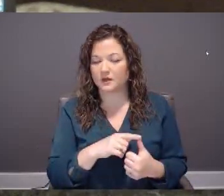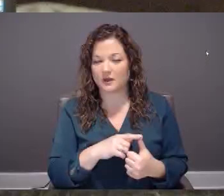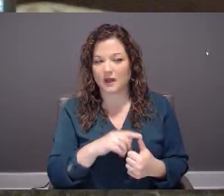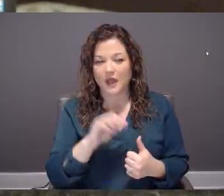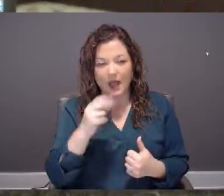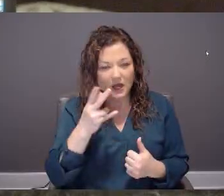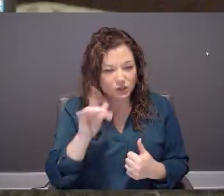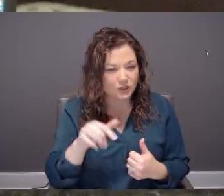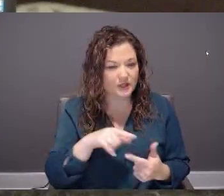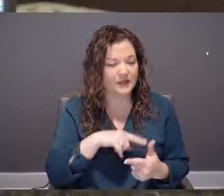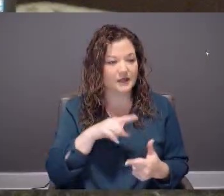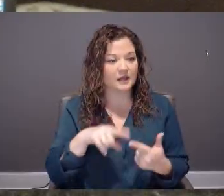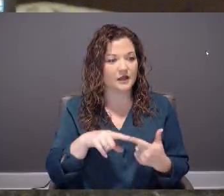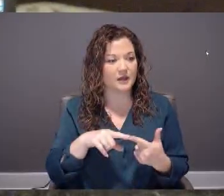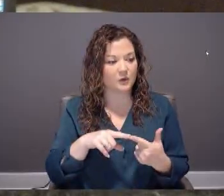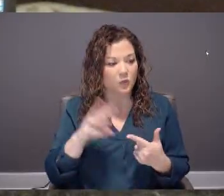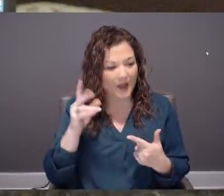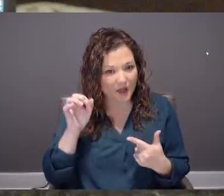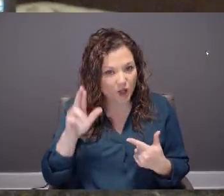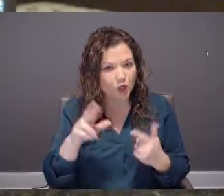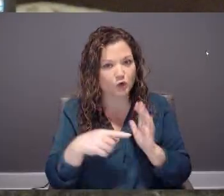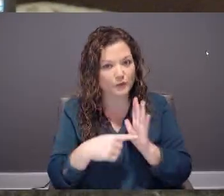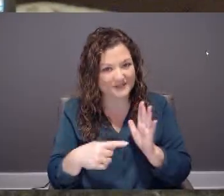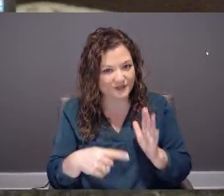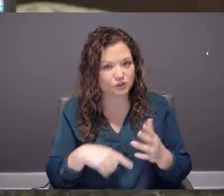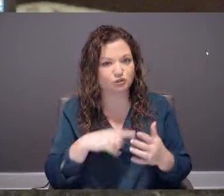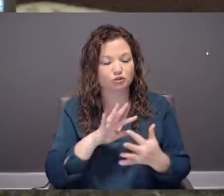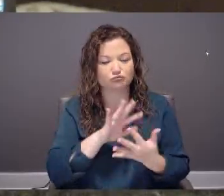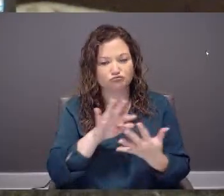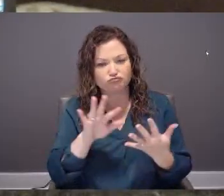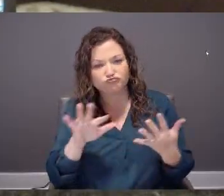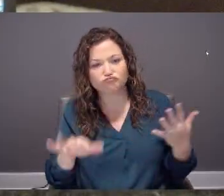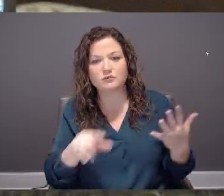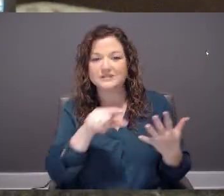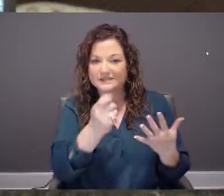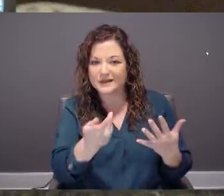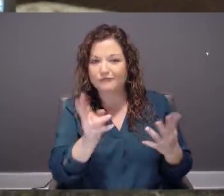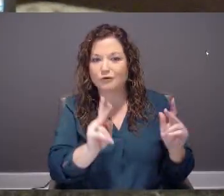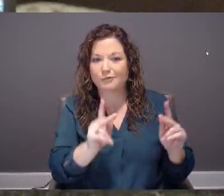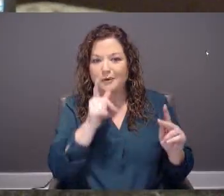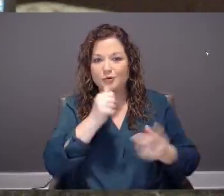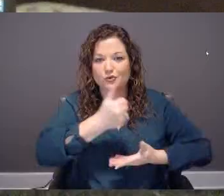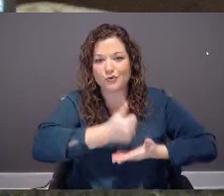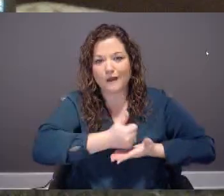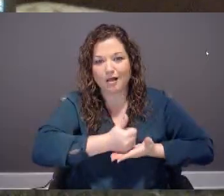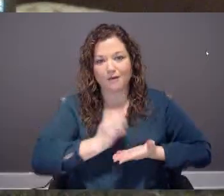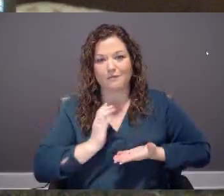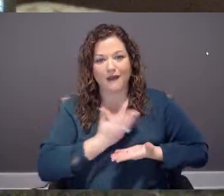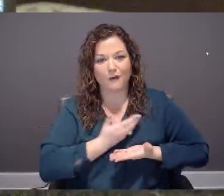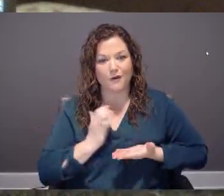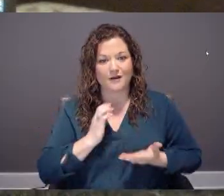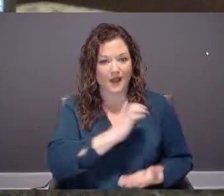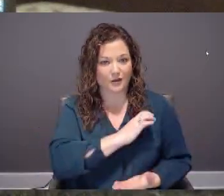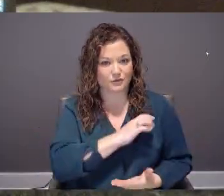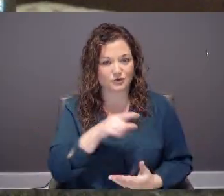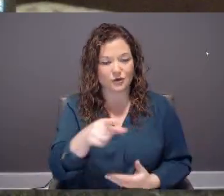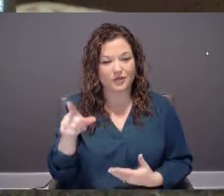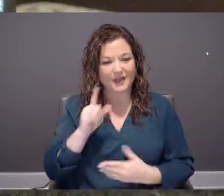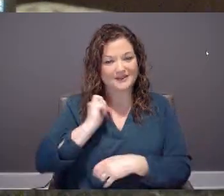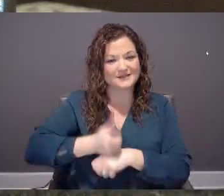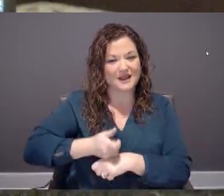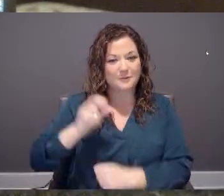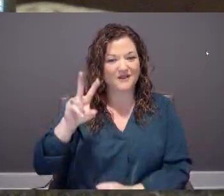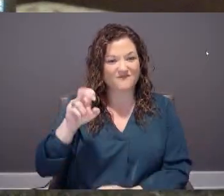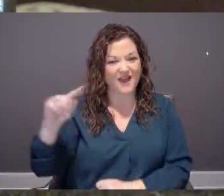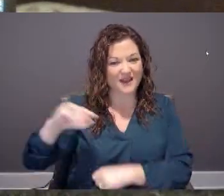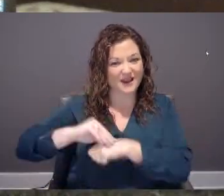Raley was featured as well, who assisted our council in setting up the Veterans Advisory Board